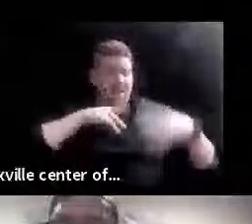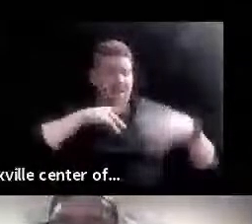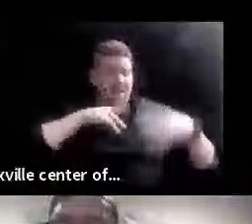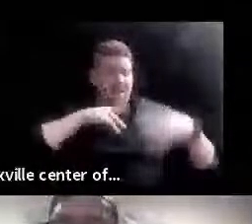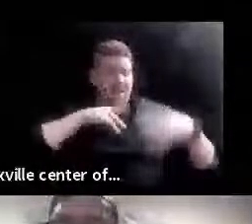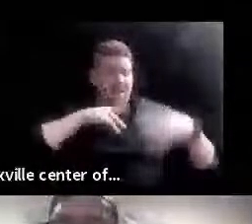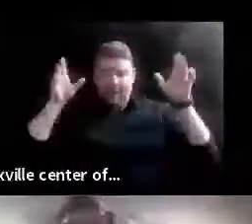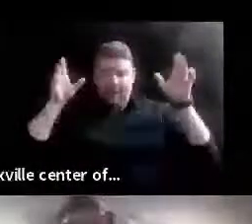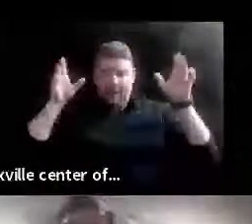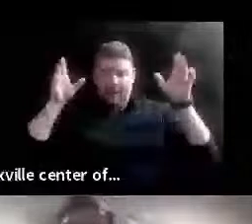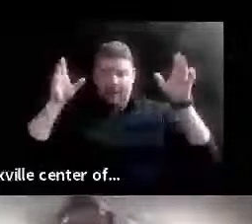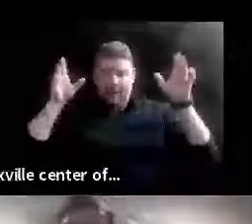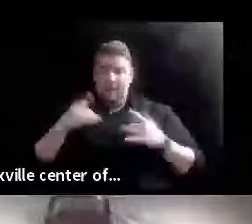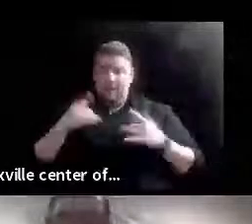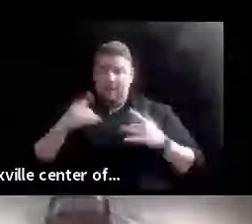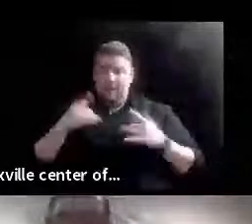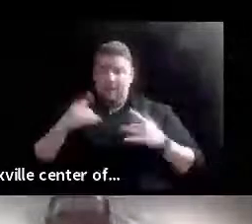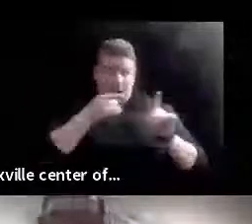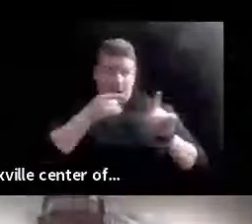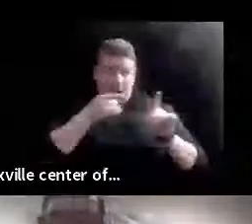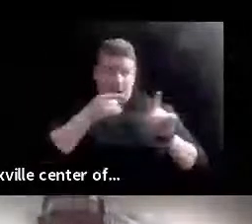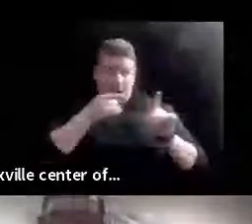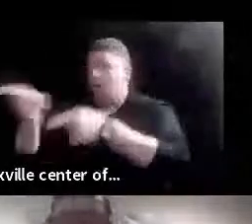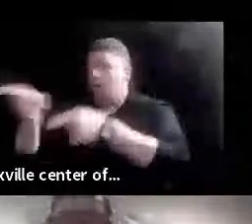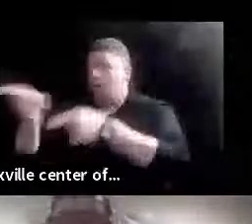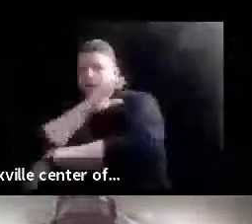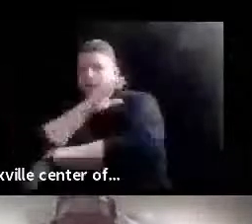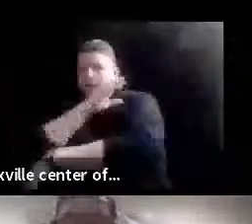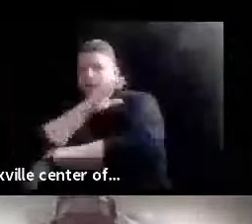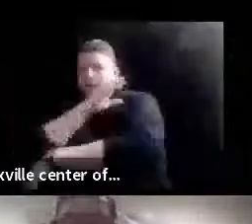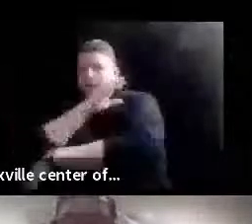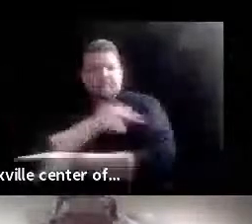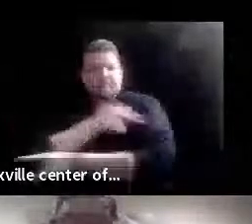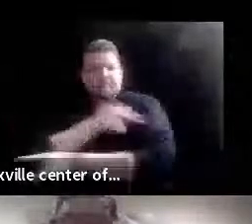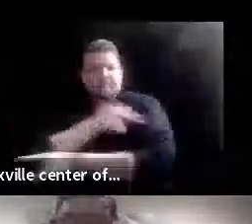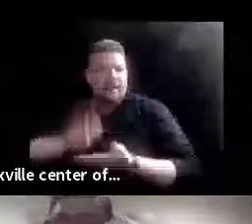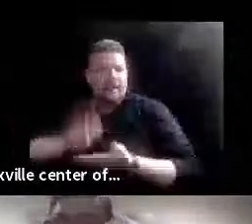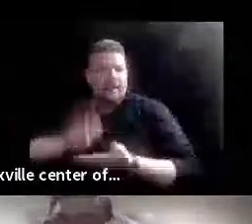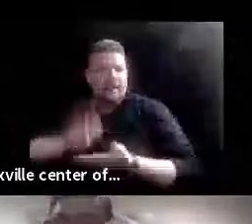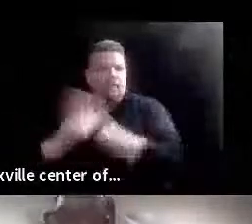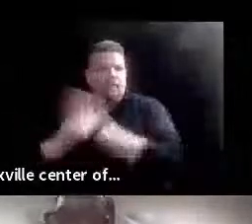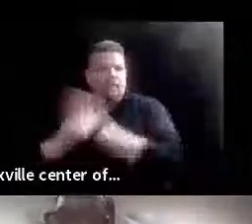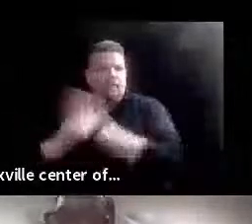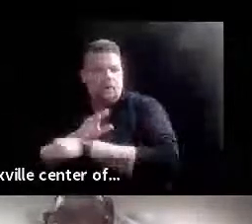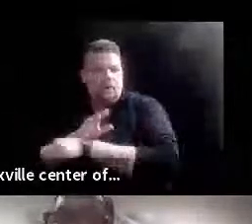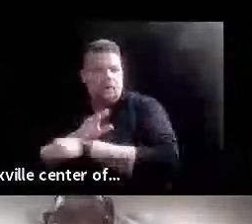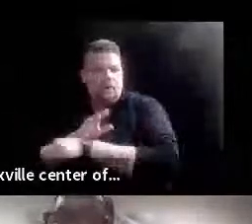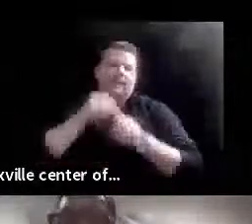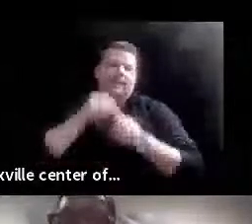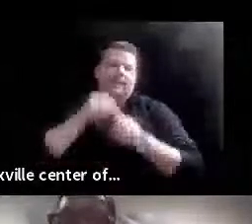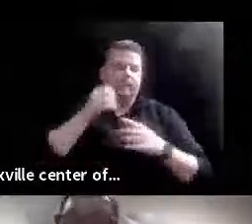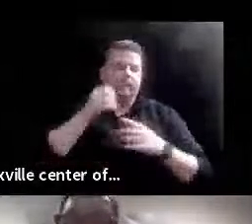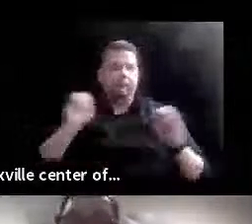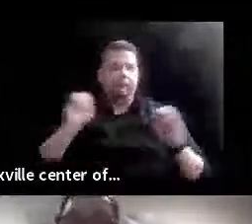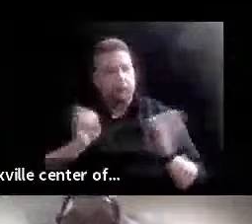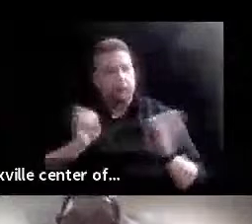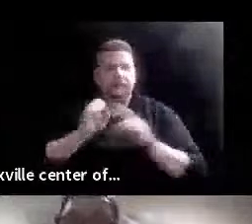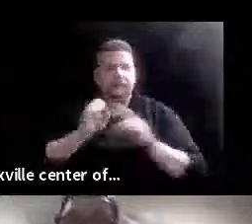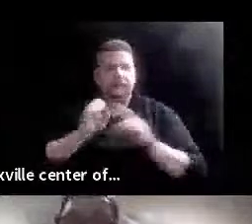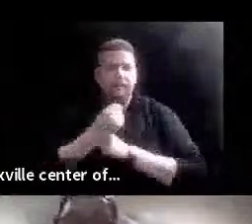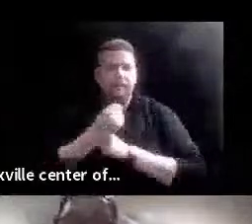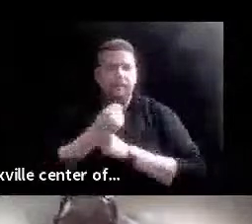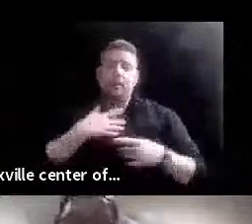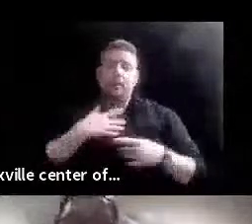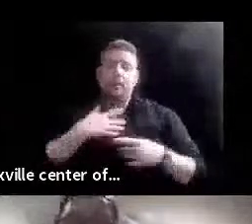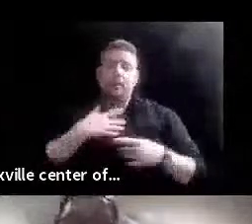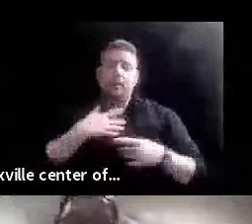preferentially, except for certain diagnoses, go to other hospitals that are doing better than that hospital at that time. We look at our ability to place